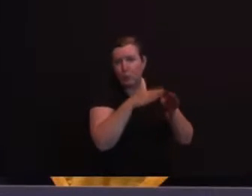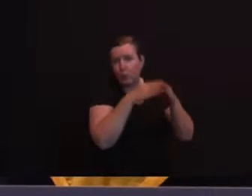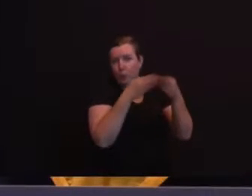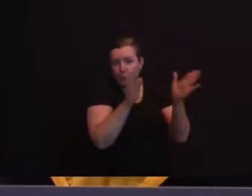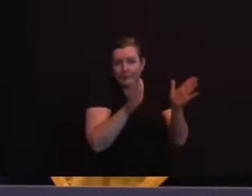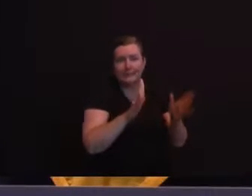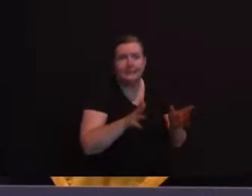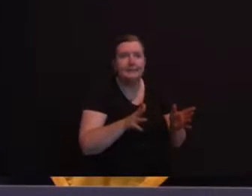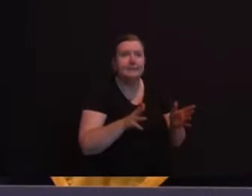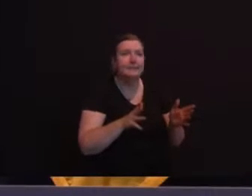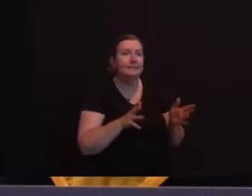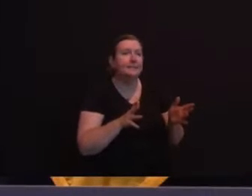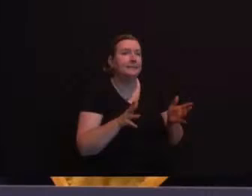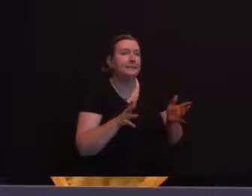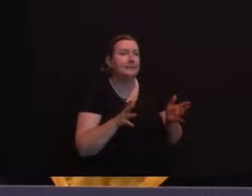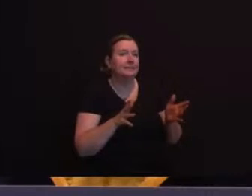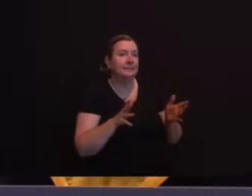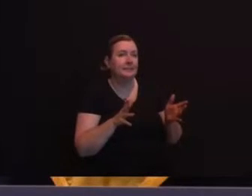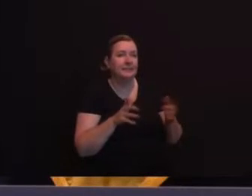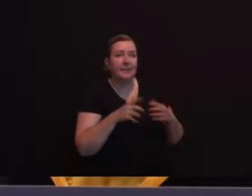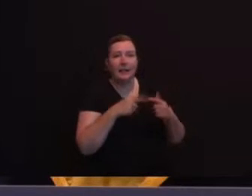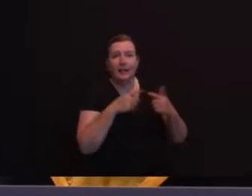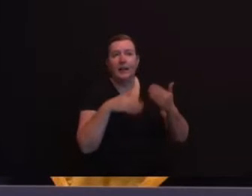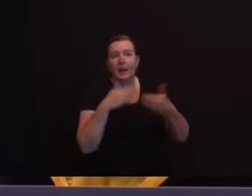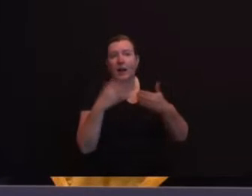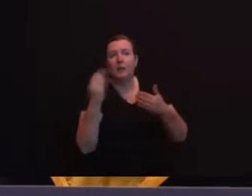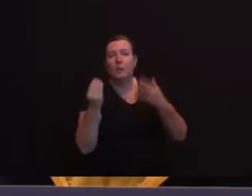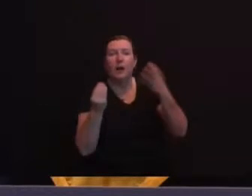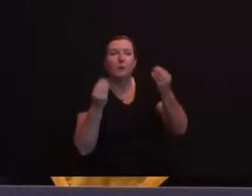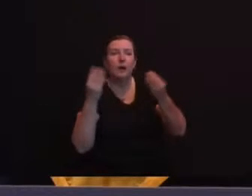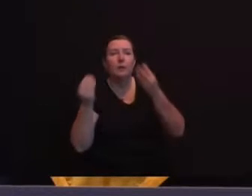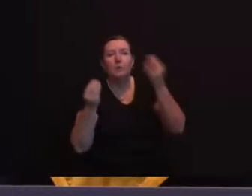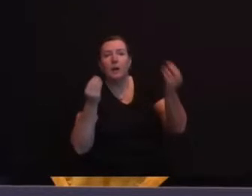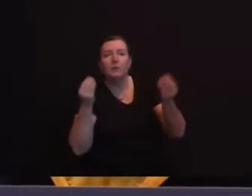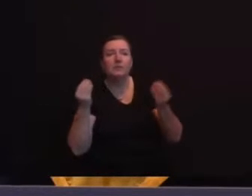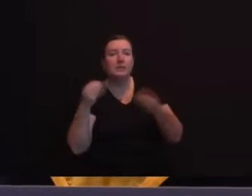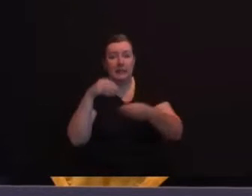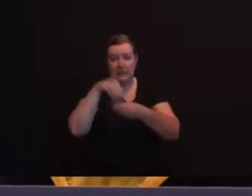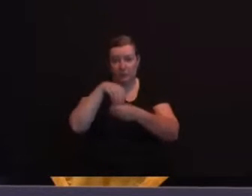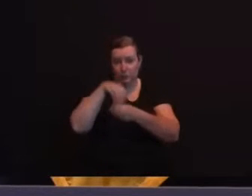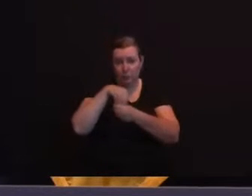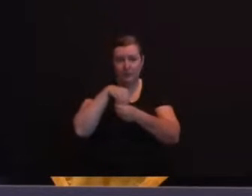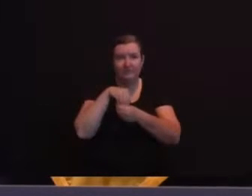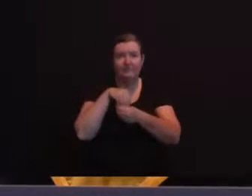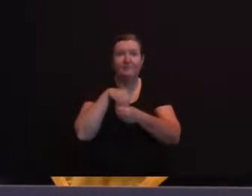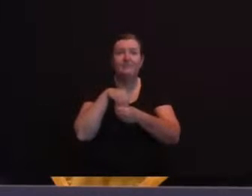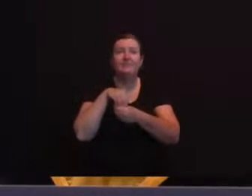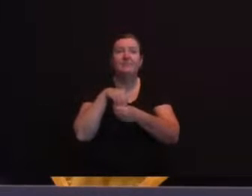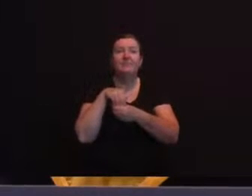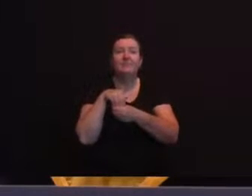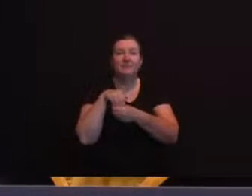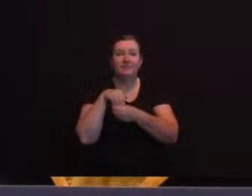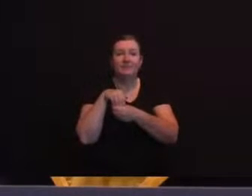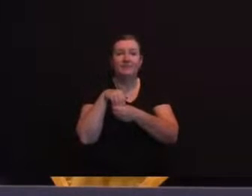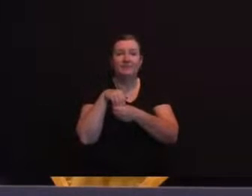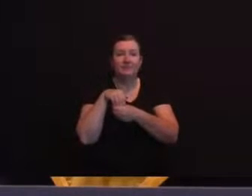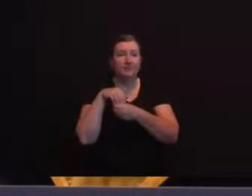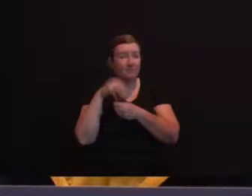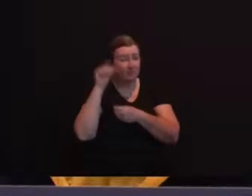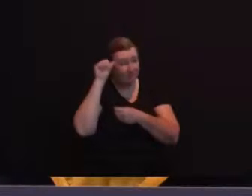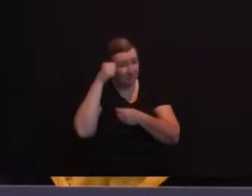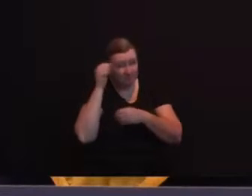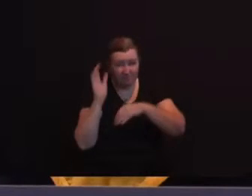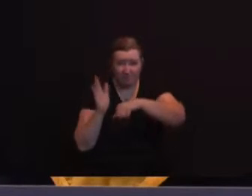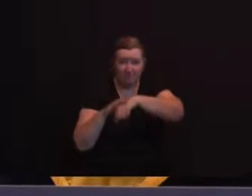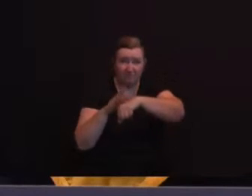outdoor stuff, ultimately got to indoor, and we said from the get-go that you take on more risk, especially when you take